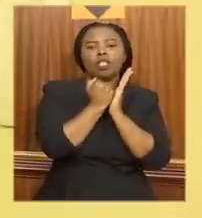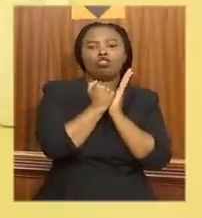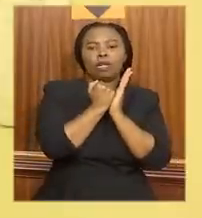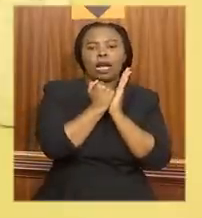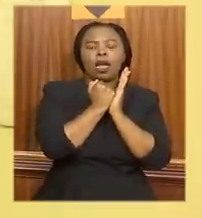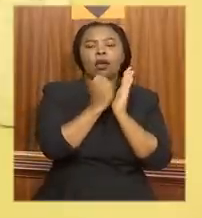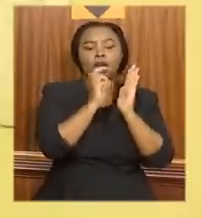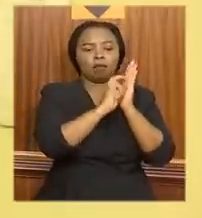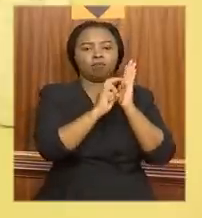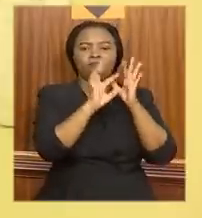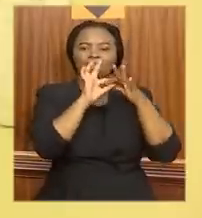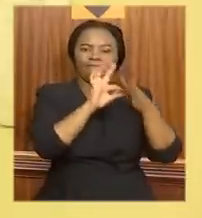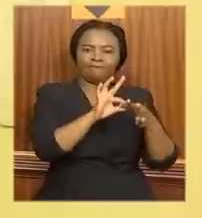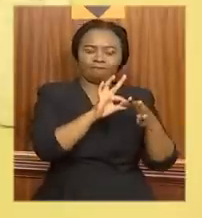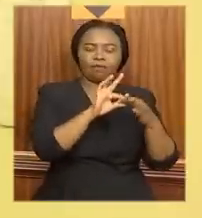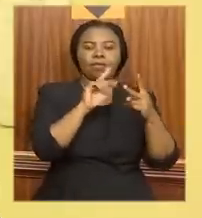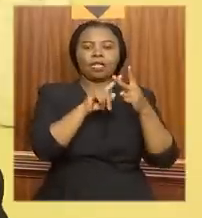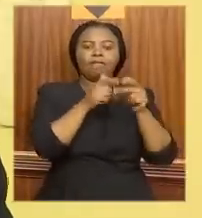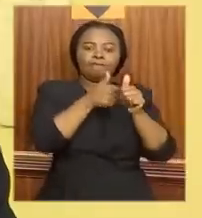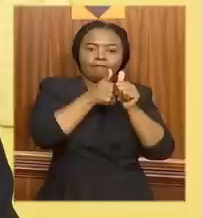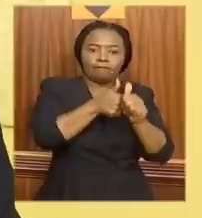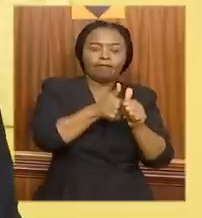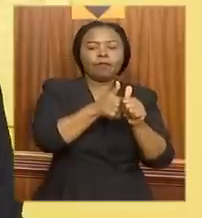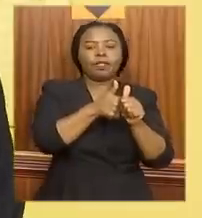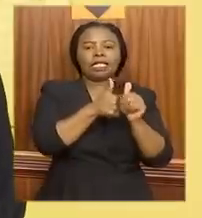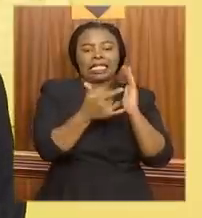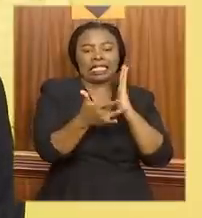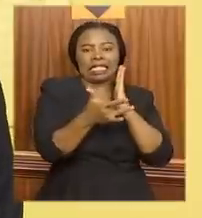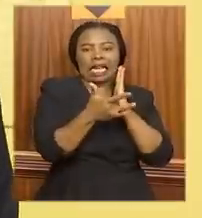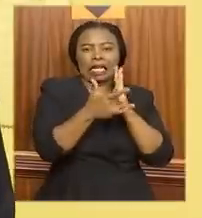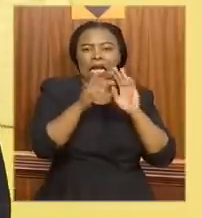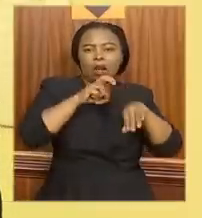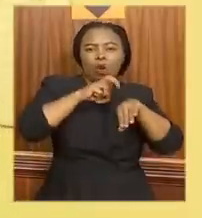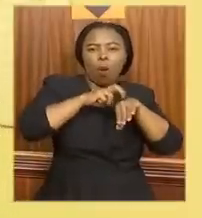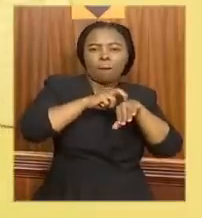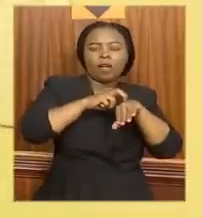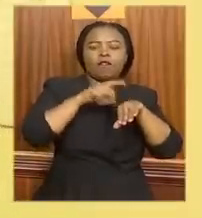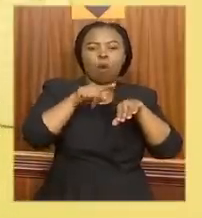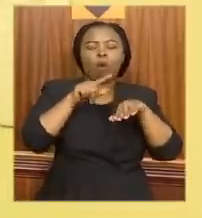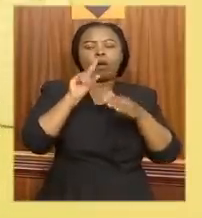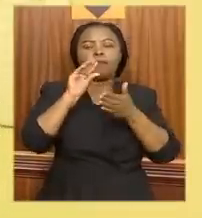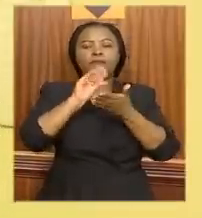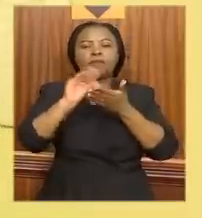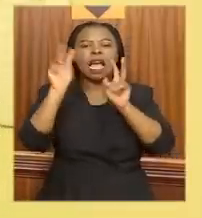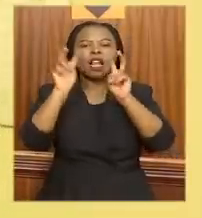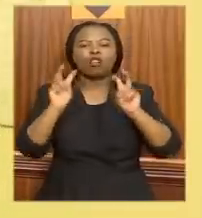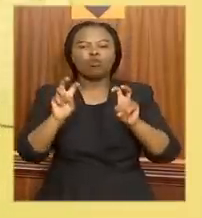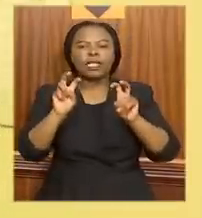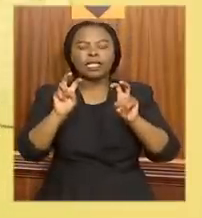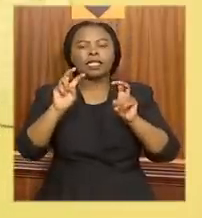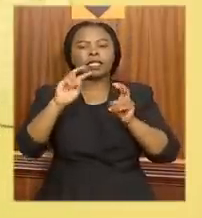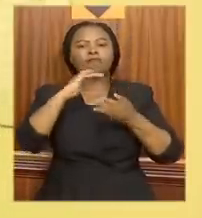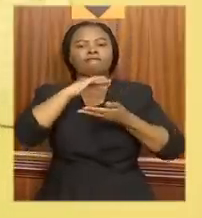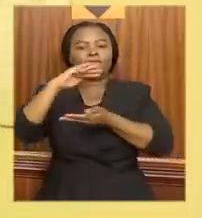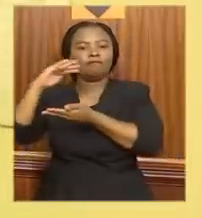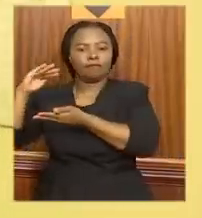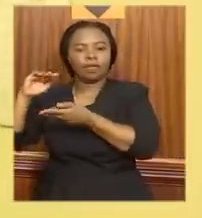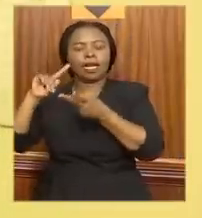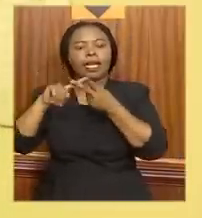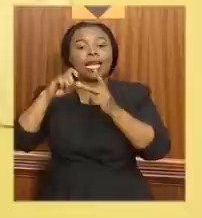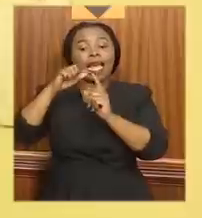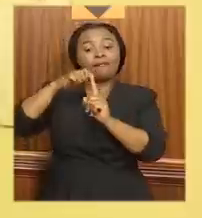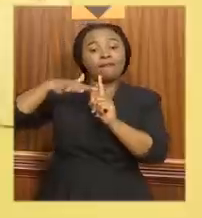regulator and comply with the technical requirements for grid connection and our environmental